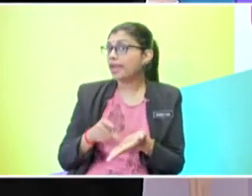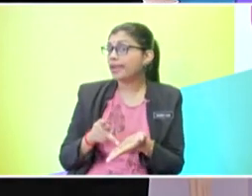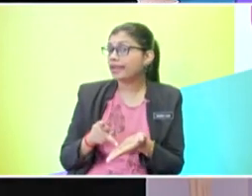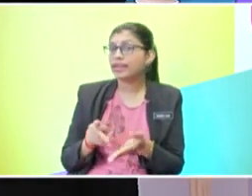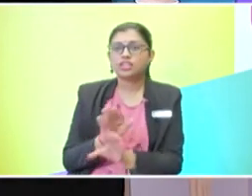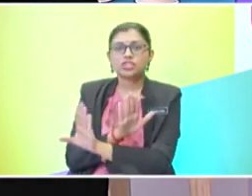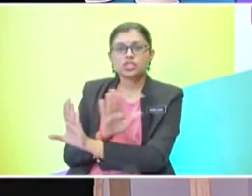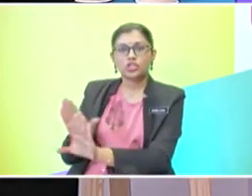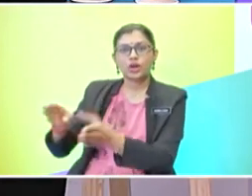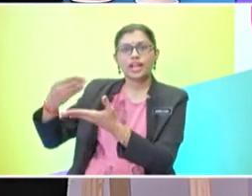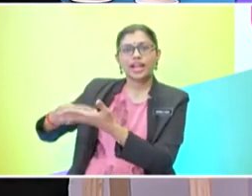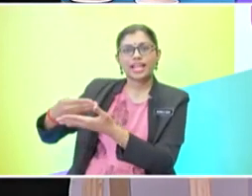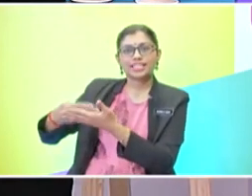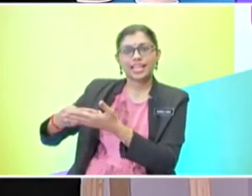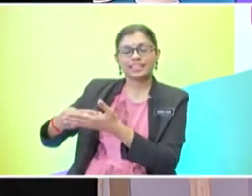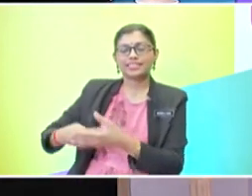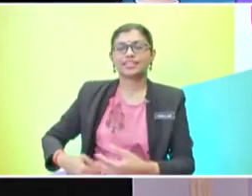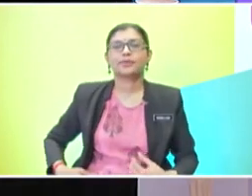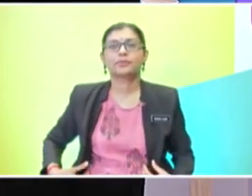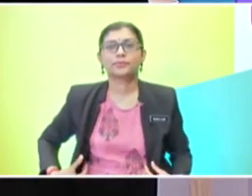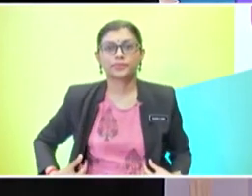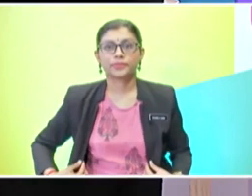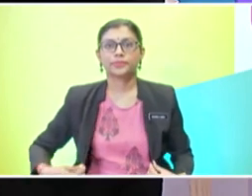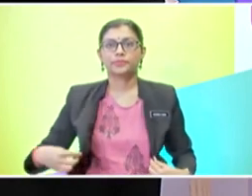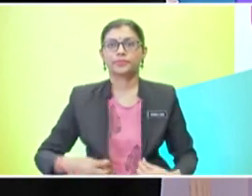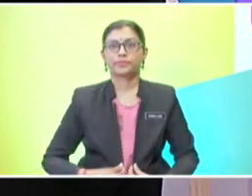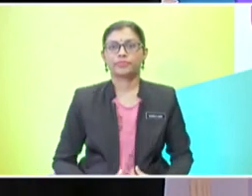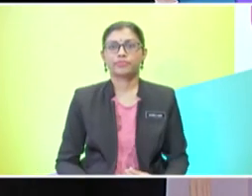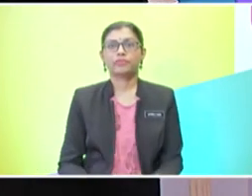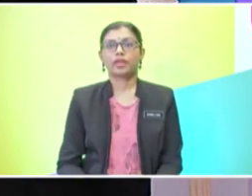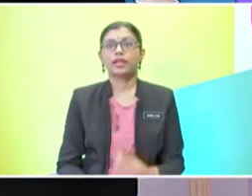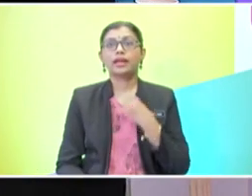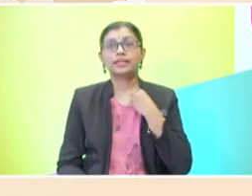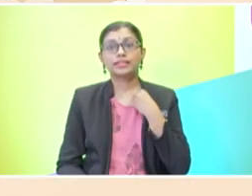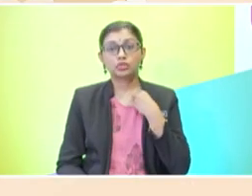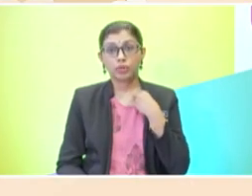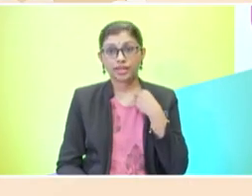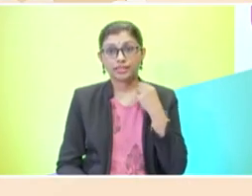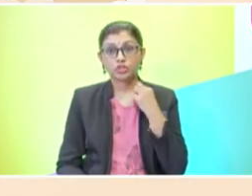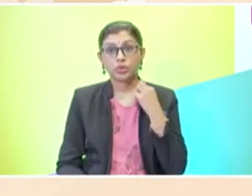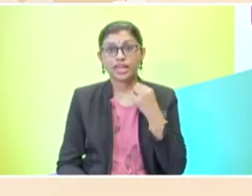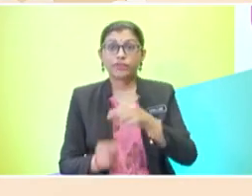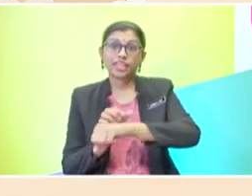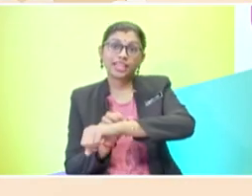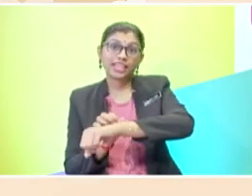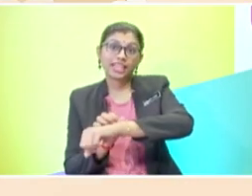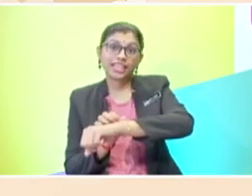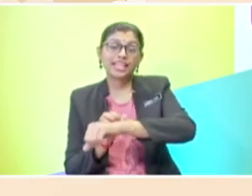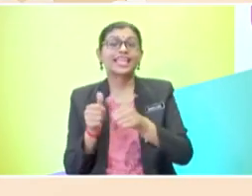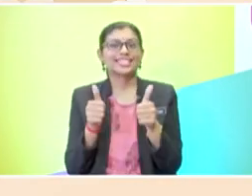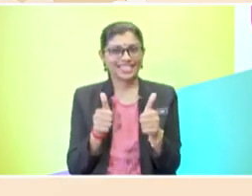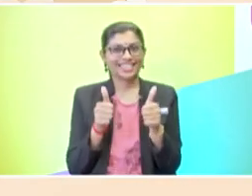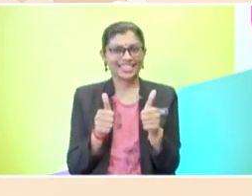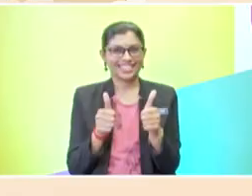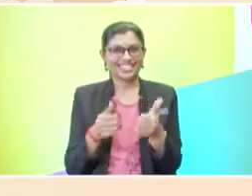to buy a lot of jewelries, golds, okay, for their asset and also land. Okay. Okay. Yeah. Do you